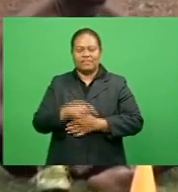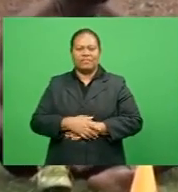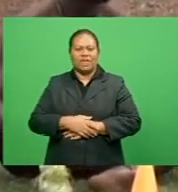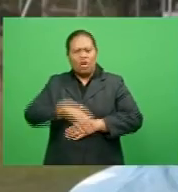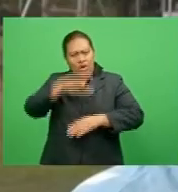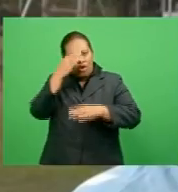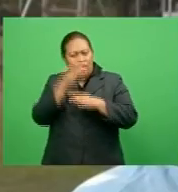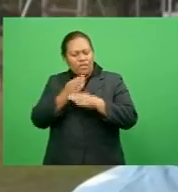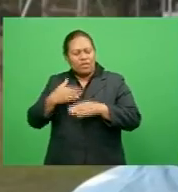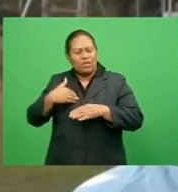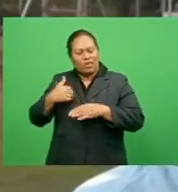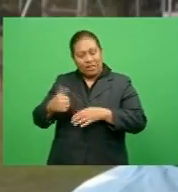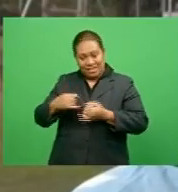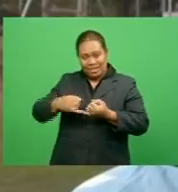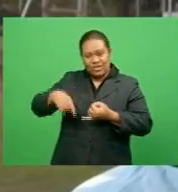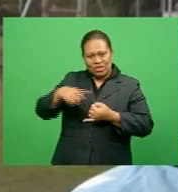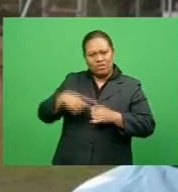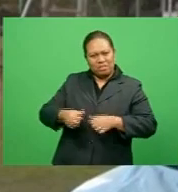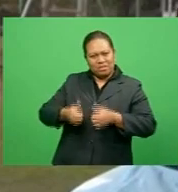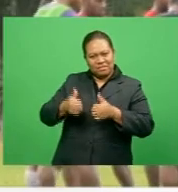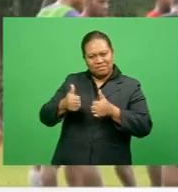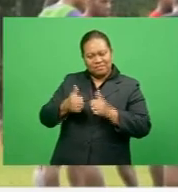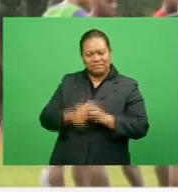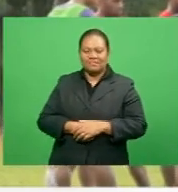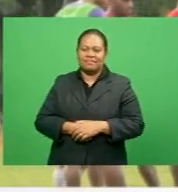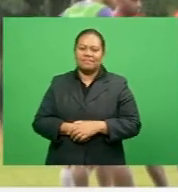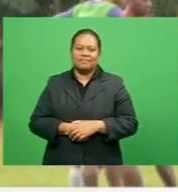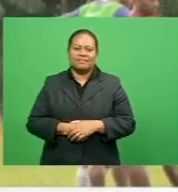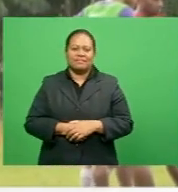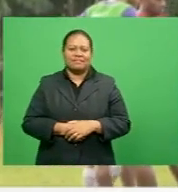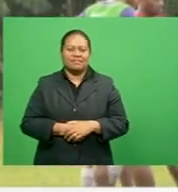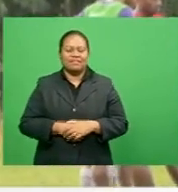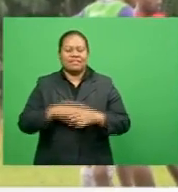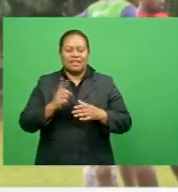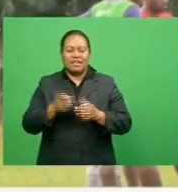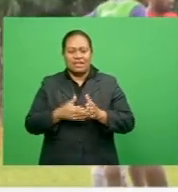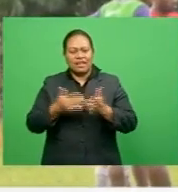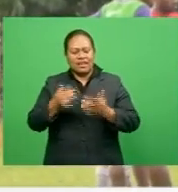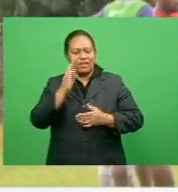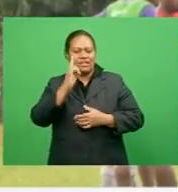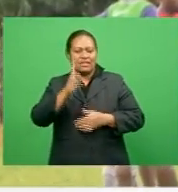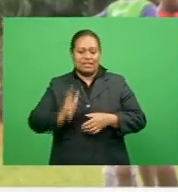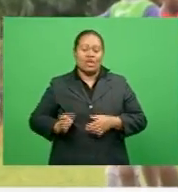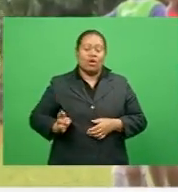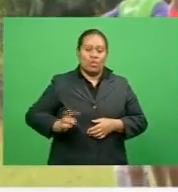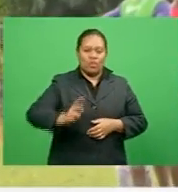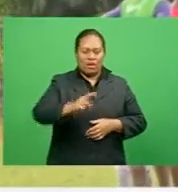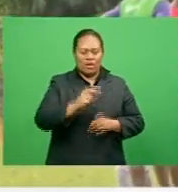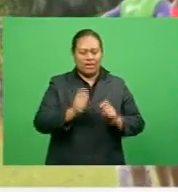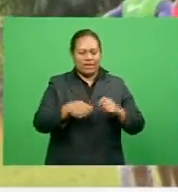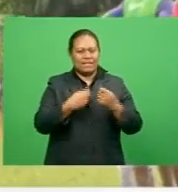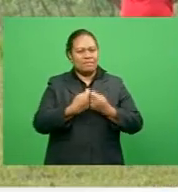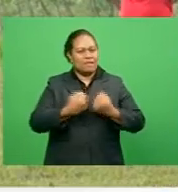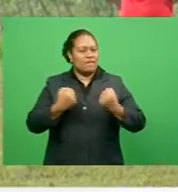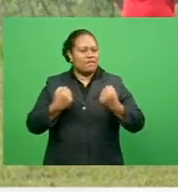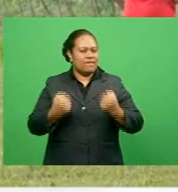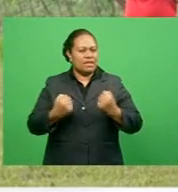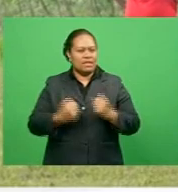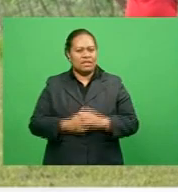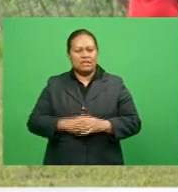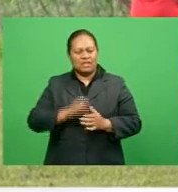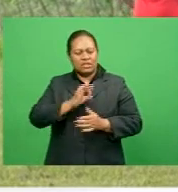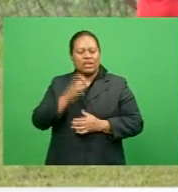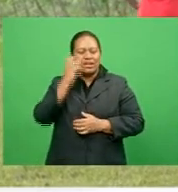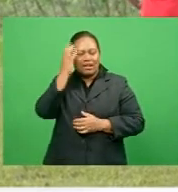in SUVA will be favorable, but at the moment it's quite bad. For the Lincoln Refrigeration Rawa side, physical fitness is not a